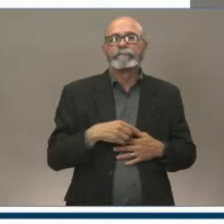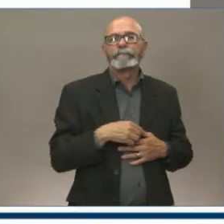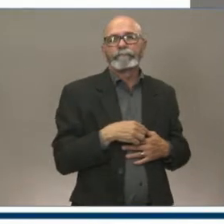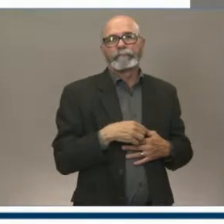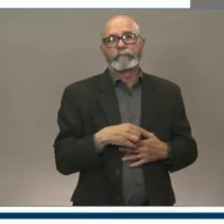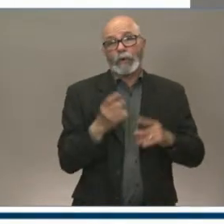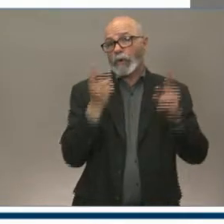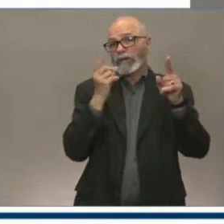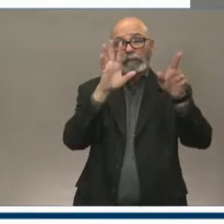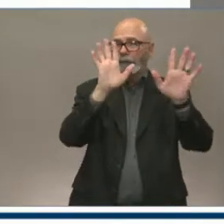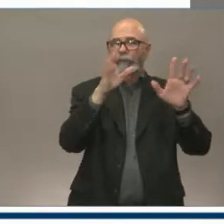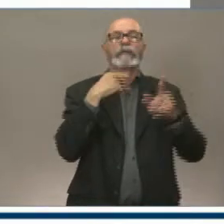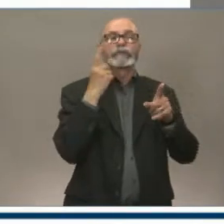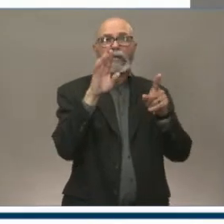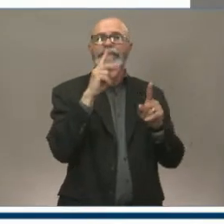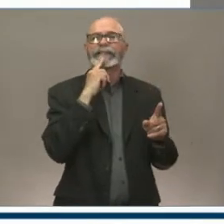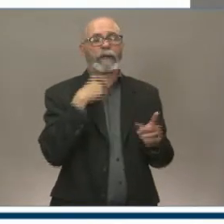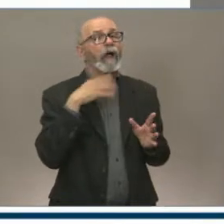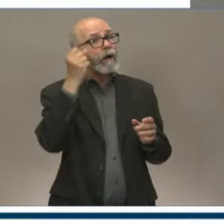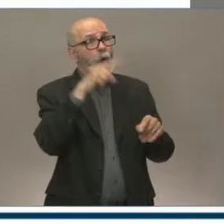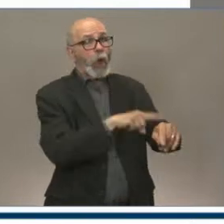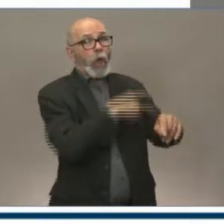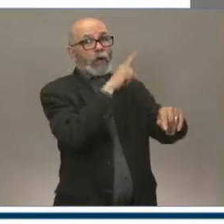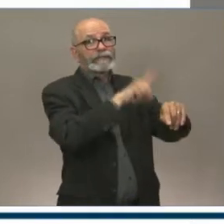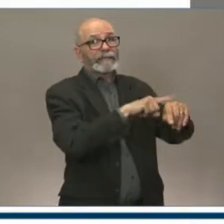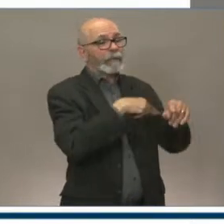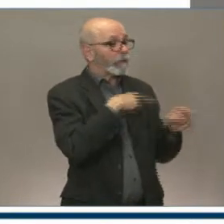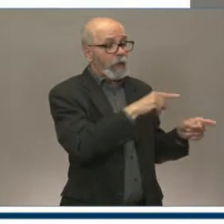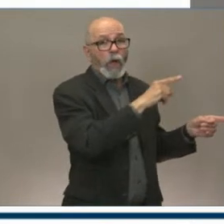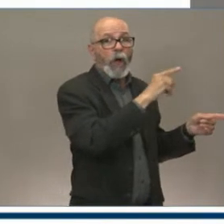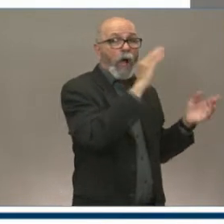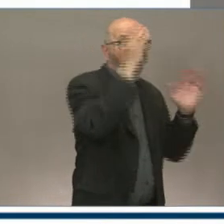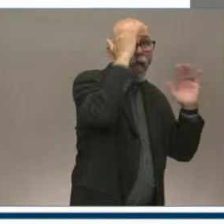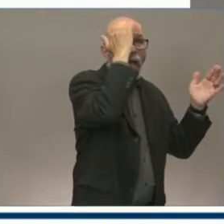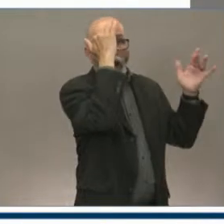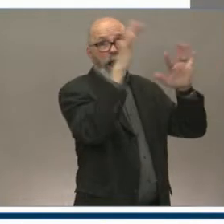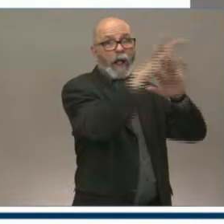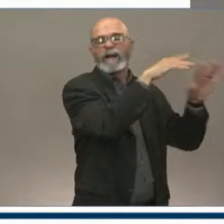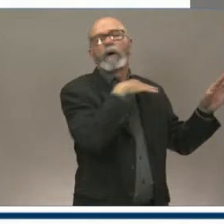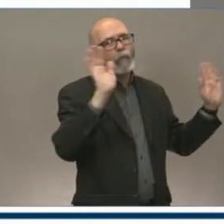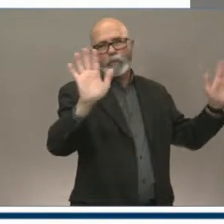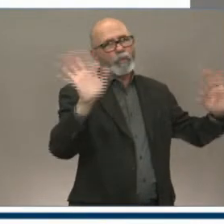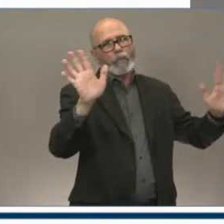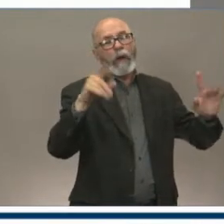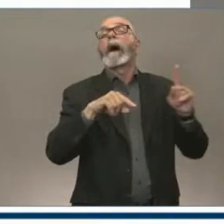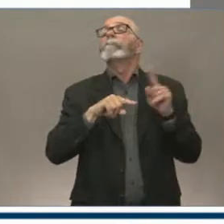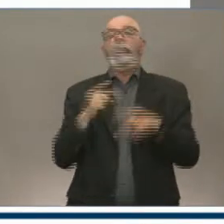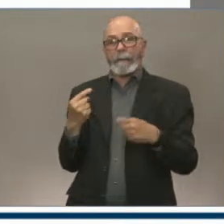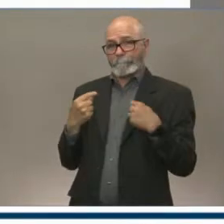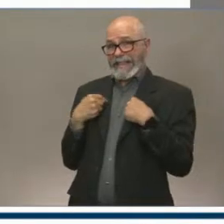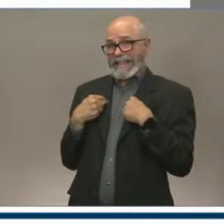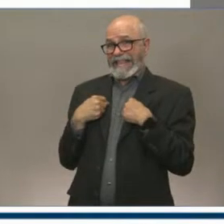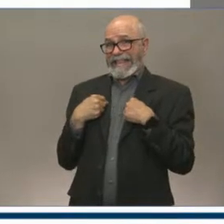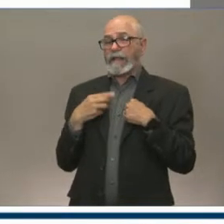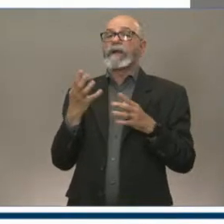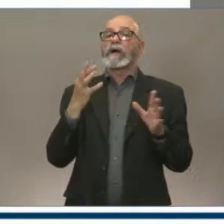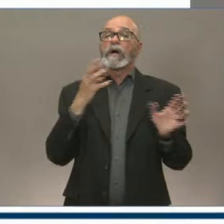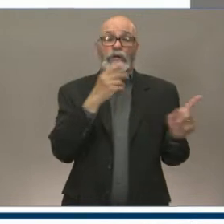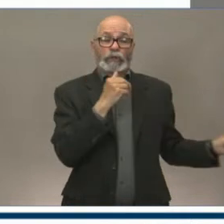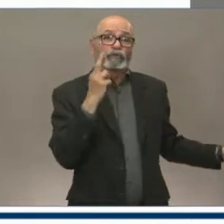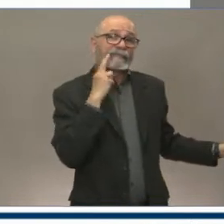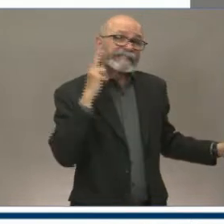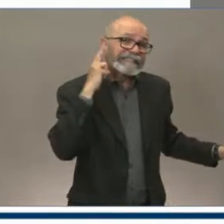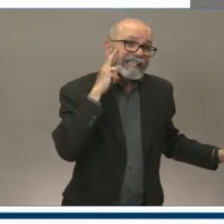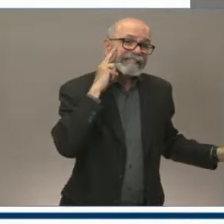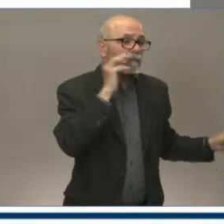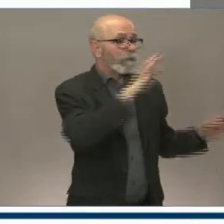long-term care actually gives me the least anxiety of our situation. We have high rates of coverage in residents, and we know that gives them good protection.